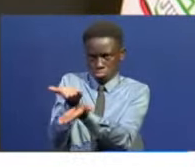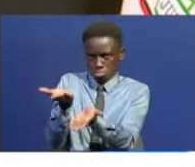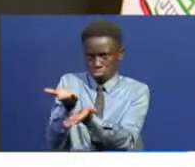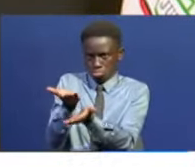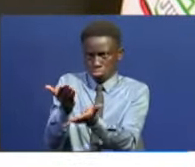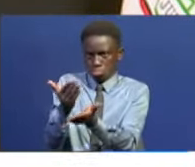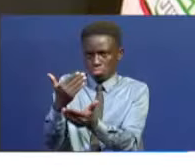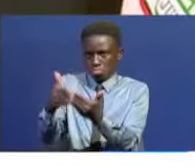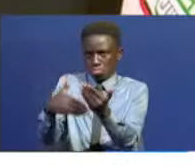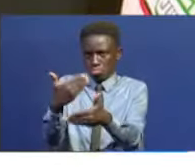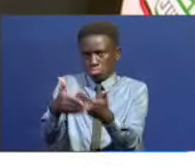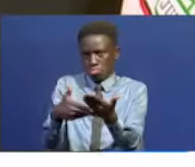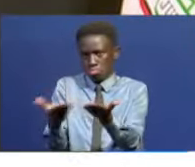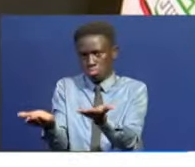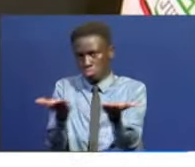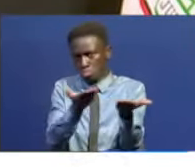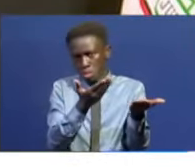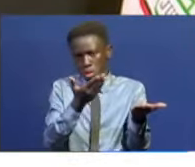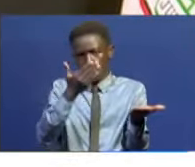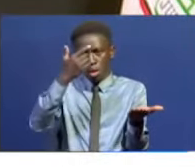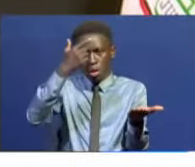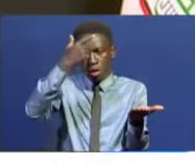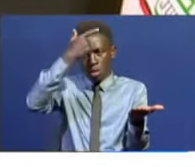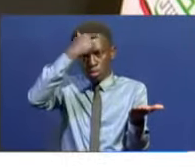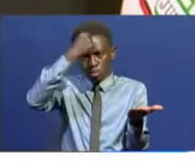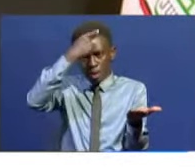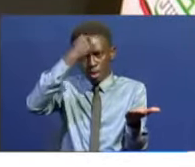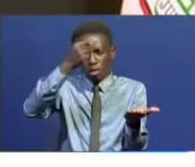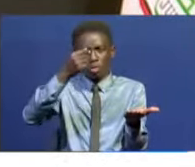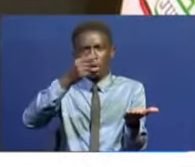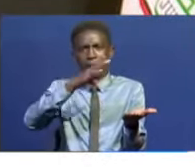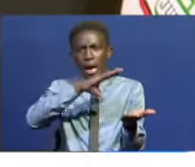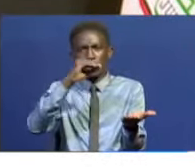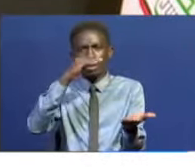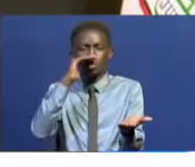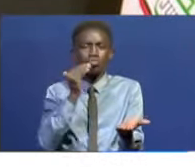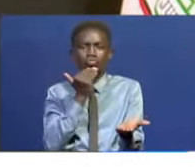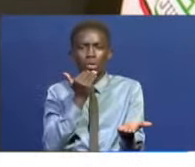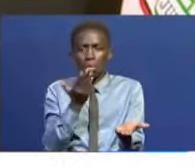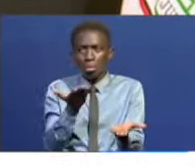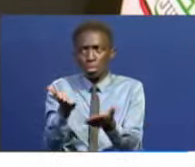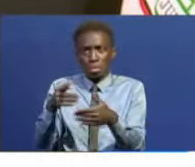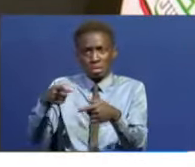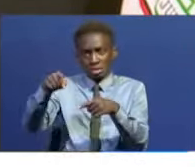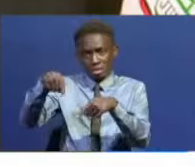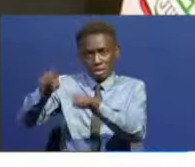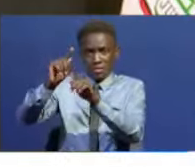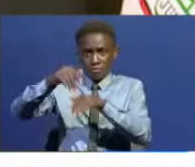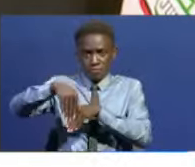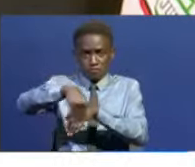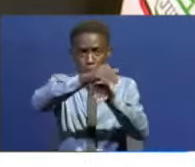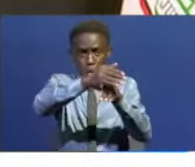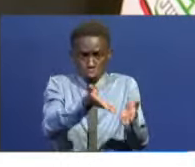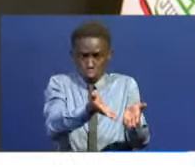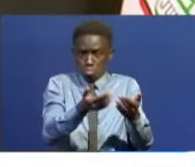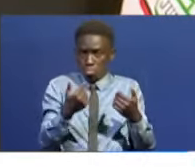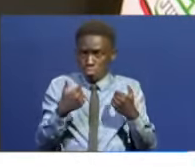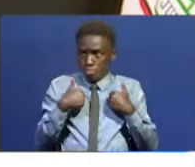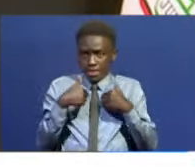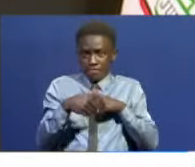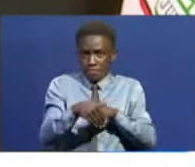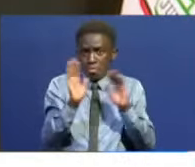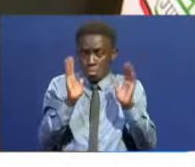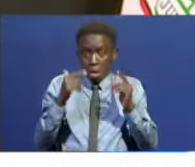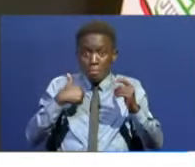They went ahead, Musalia Mudavadi and Wetangula, and they must follow these things. Because I will not follow for them because I was not party to the